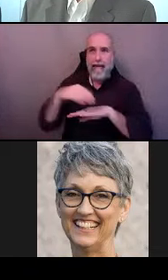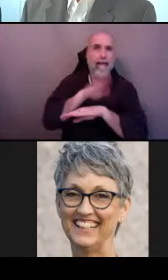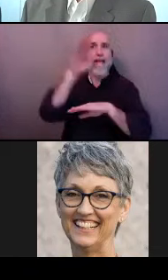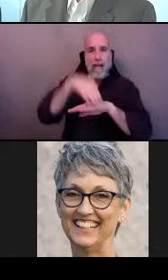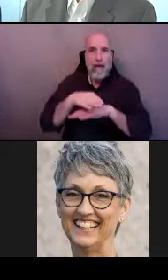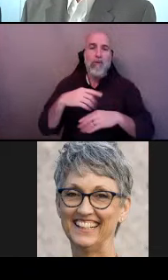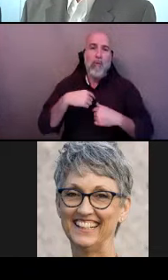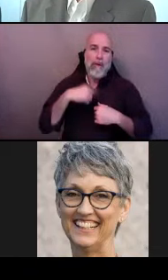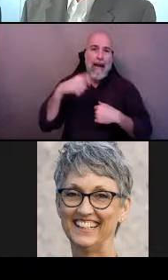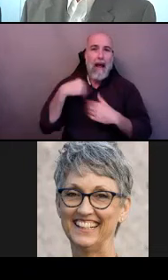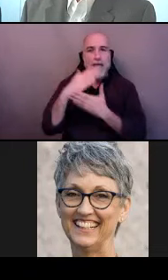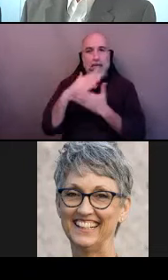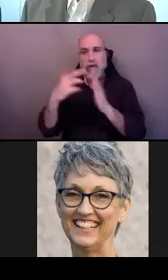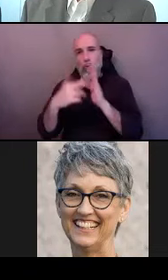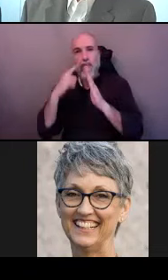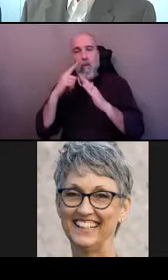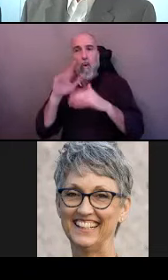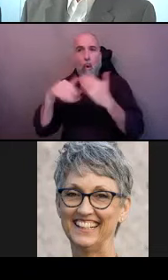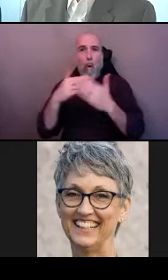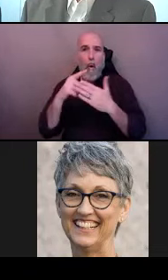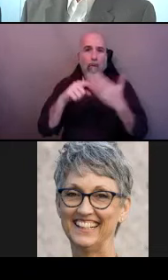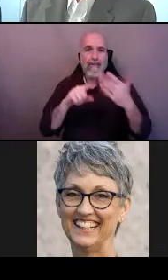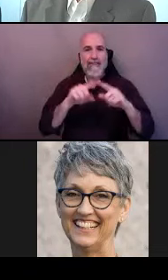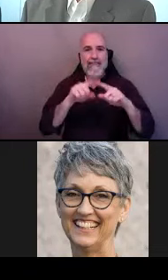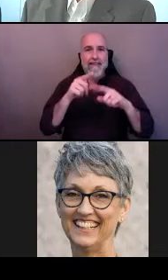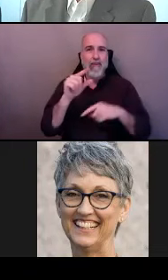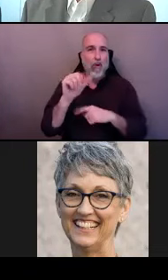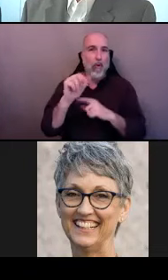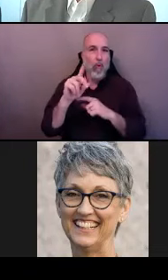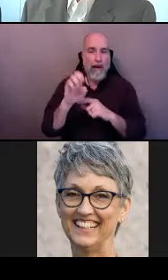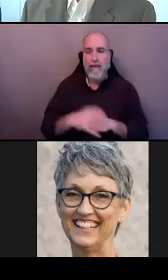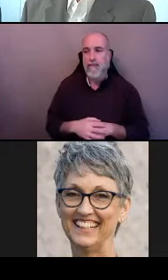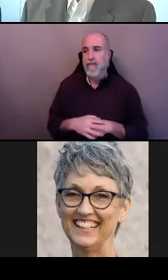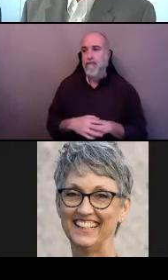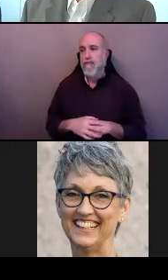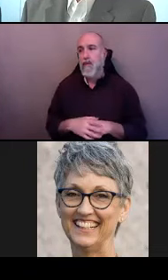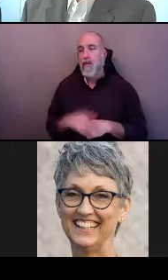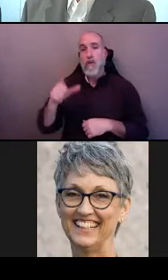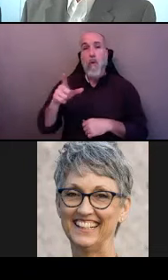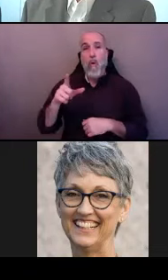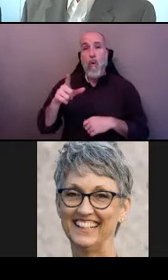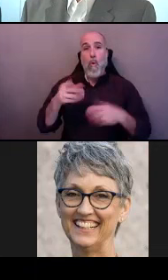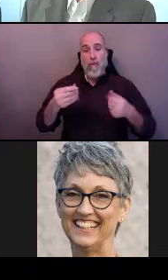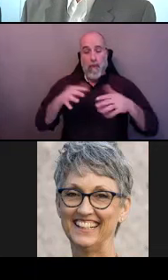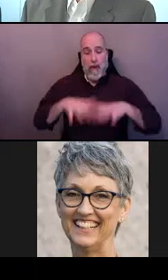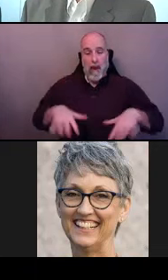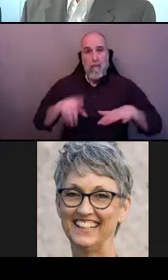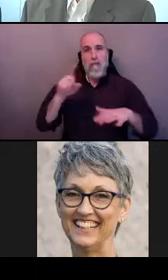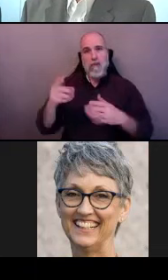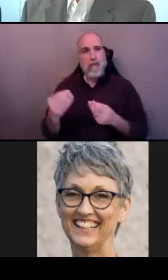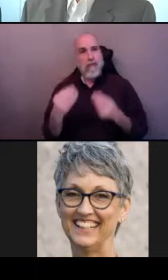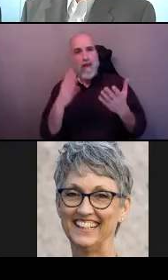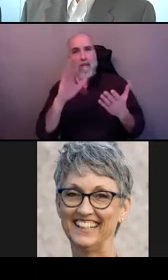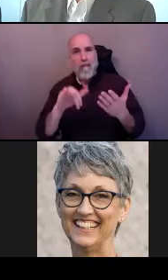all the sloped lots. So topographic information shall be performed by a Texas registered professional land surveyor.